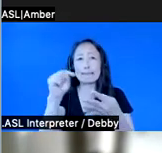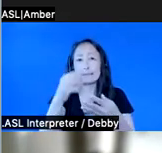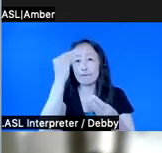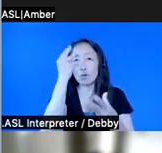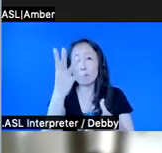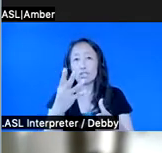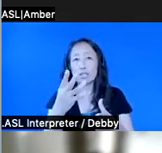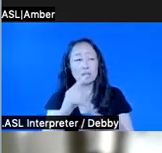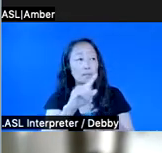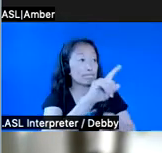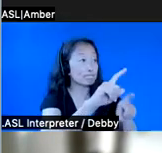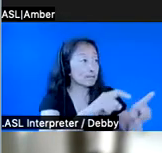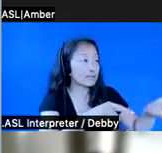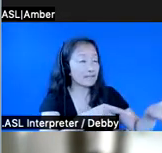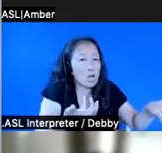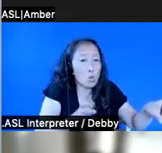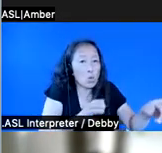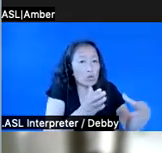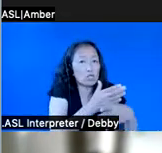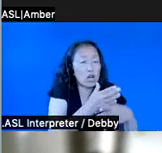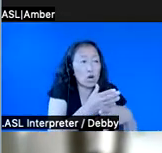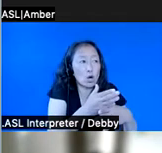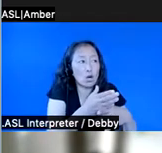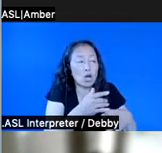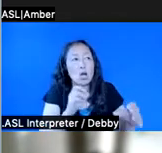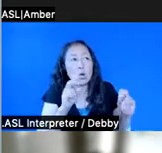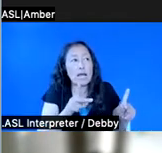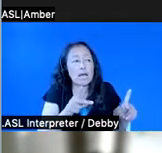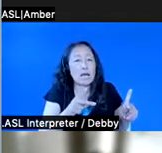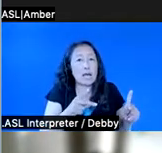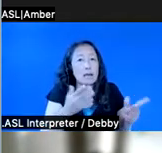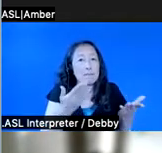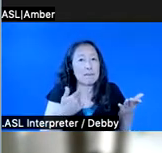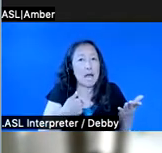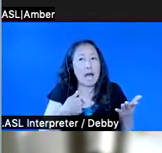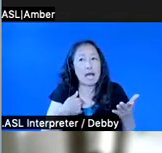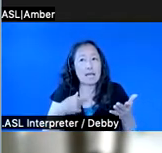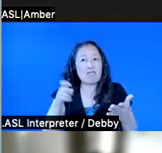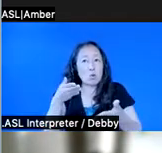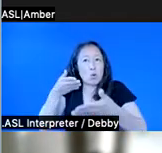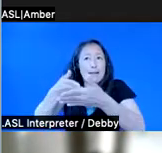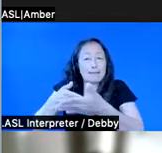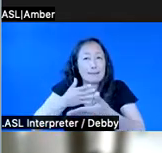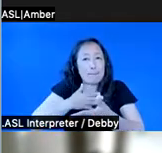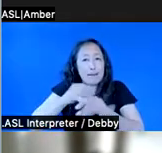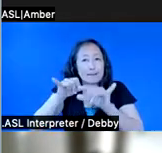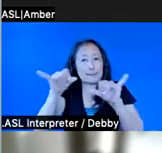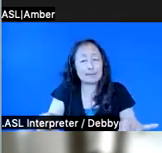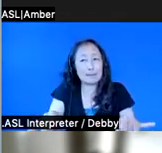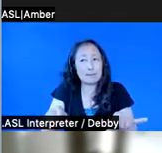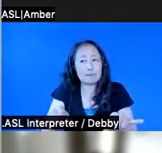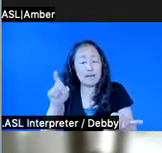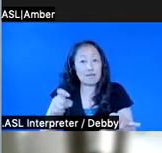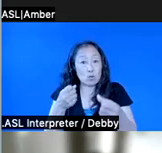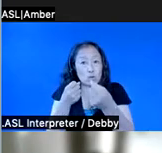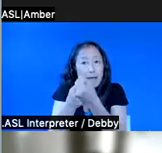of defying your own system. And so you might have to do some advocacy within your organization at that moment, right?